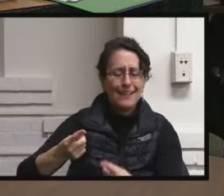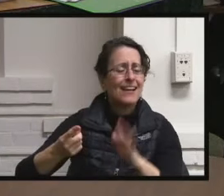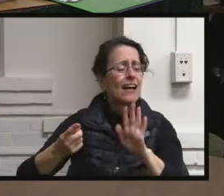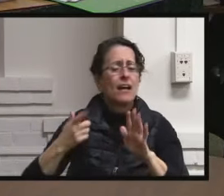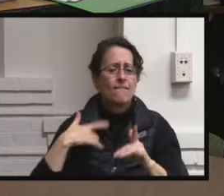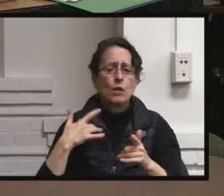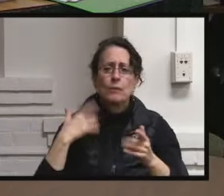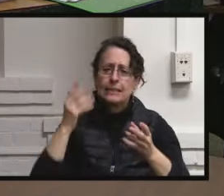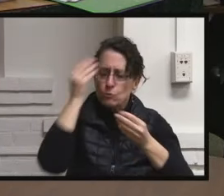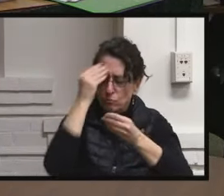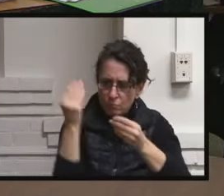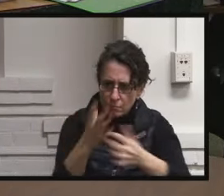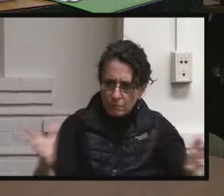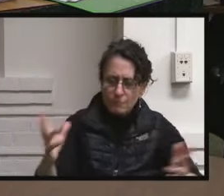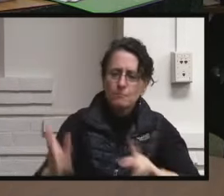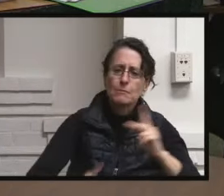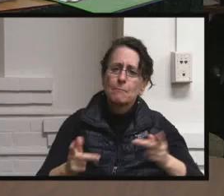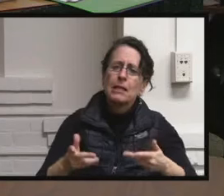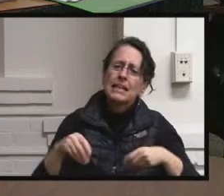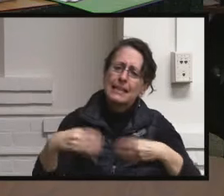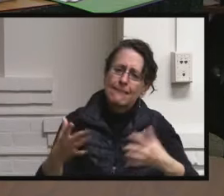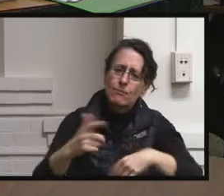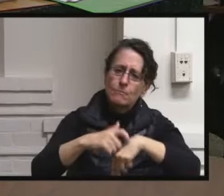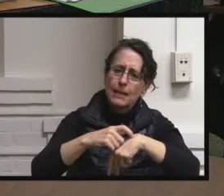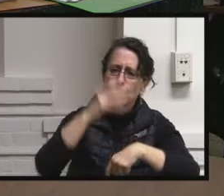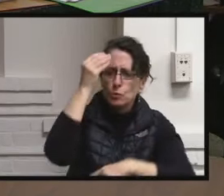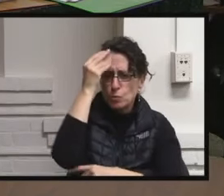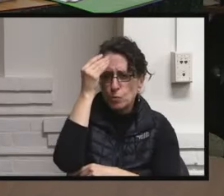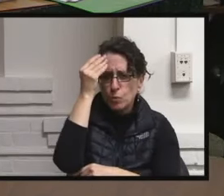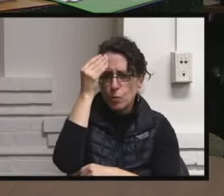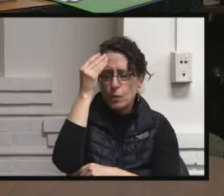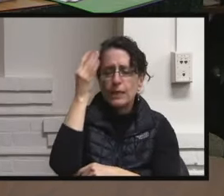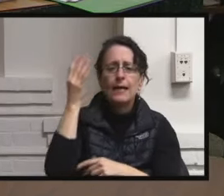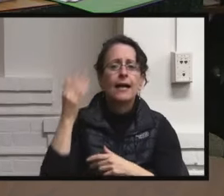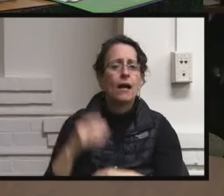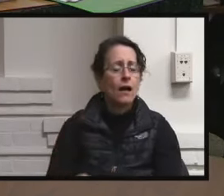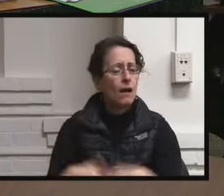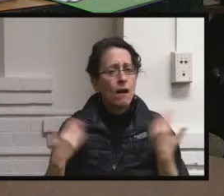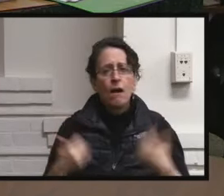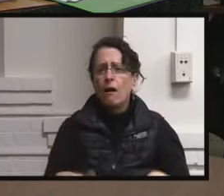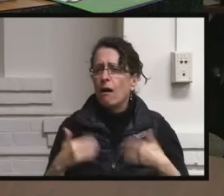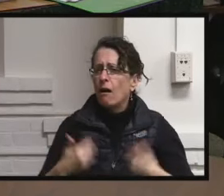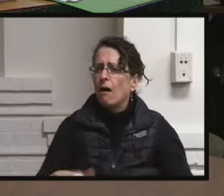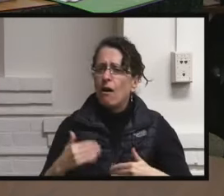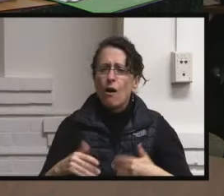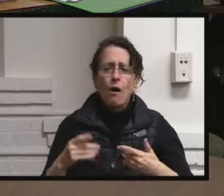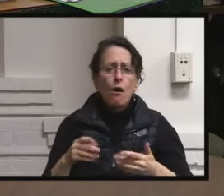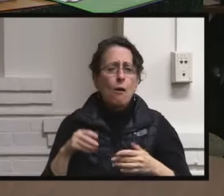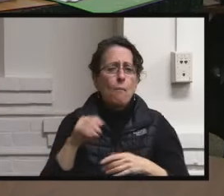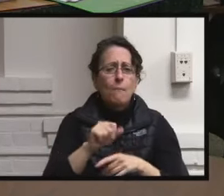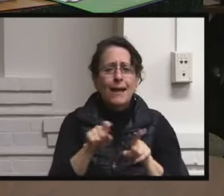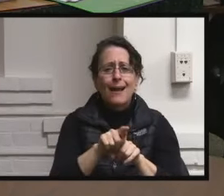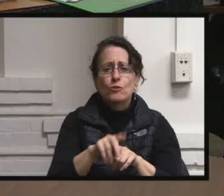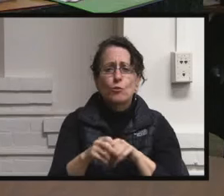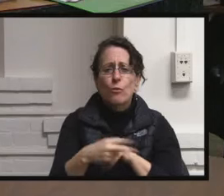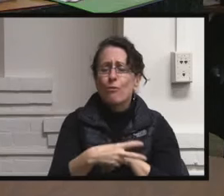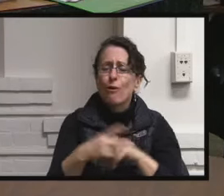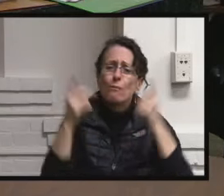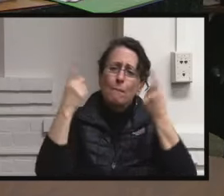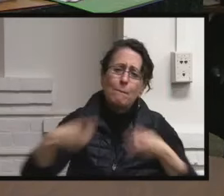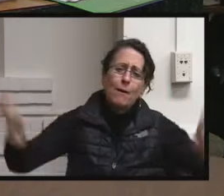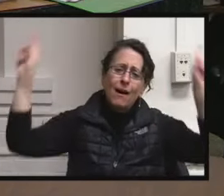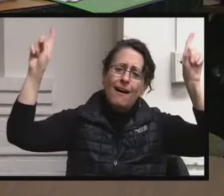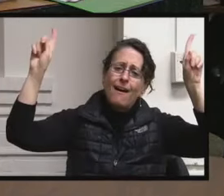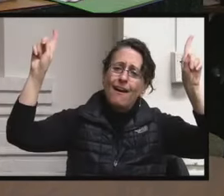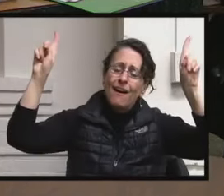think about it and be comfortable with it. The success that we've had with pay-as-you-throw would lead me to believe we're going to have success